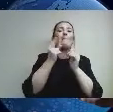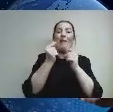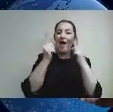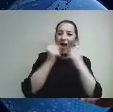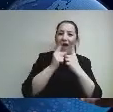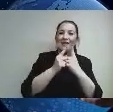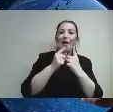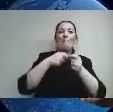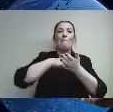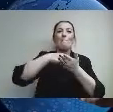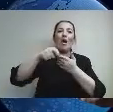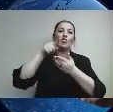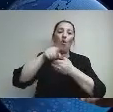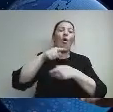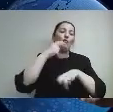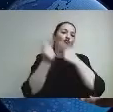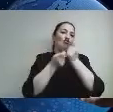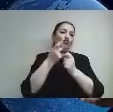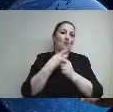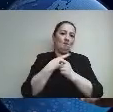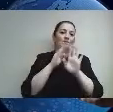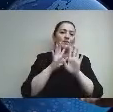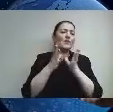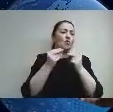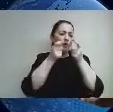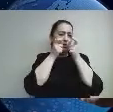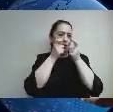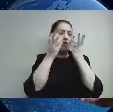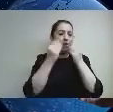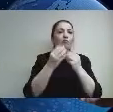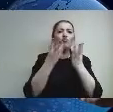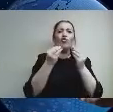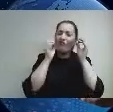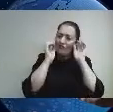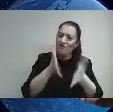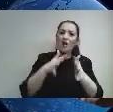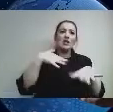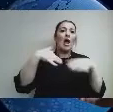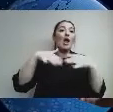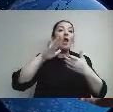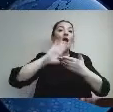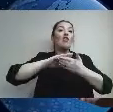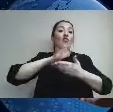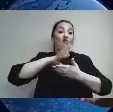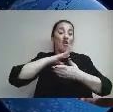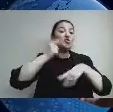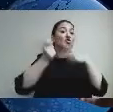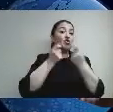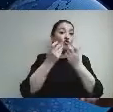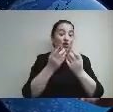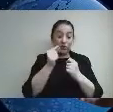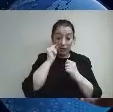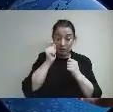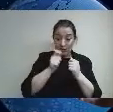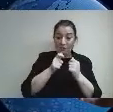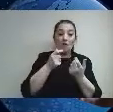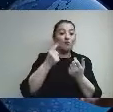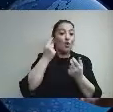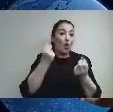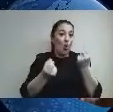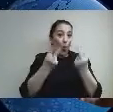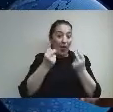many disabled colleagues and people are not aware of their disabilities as they continue